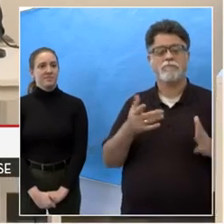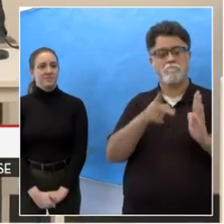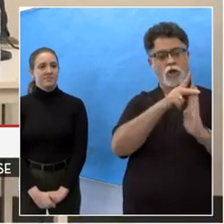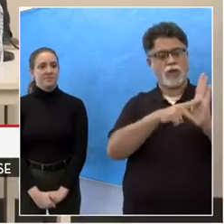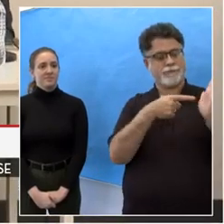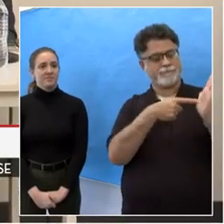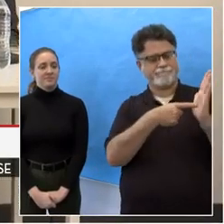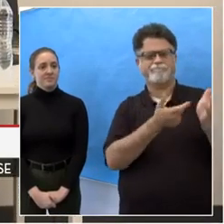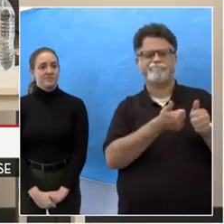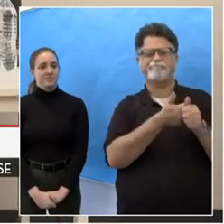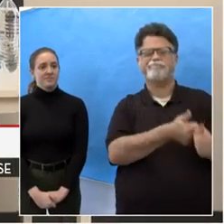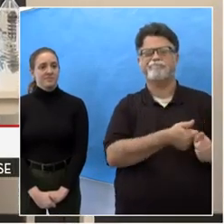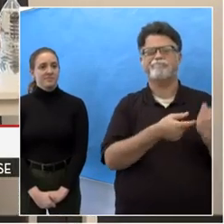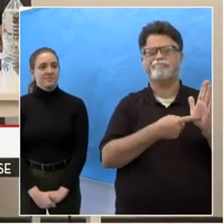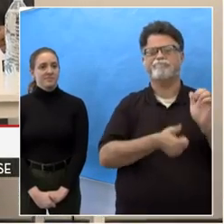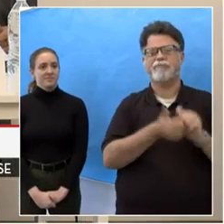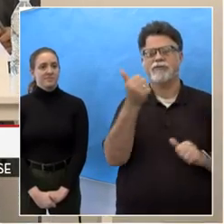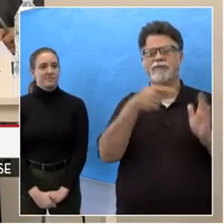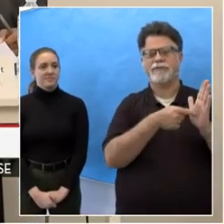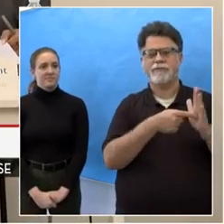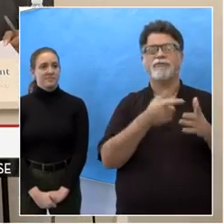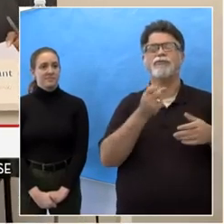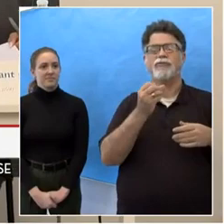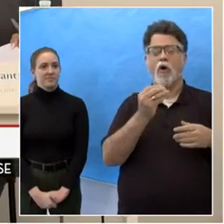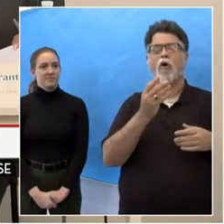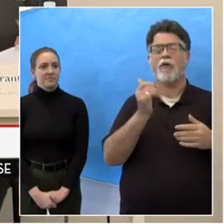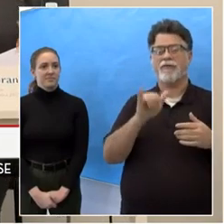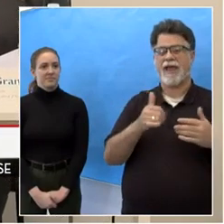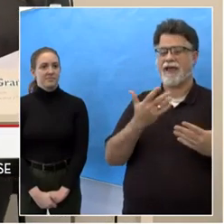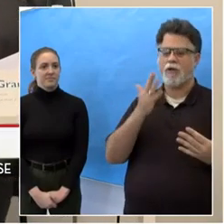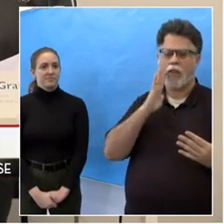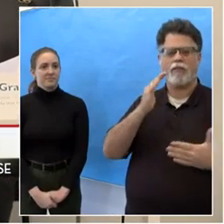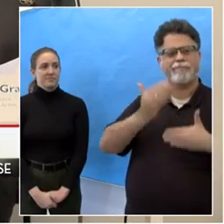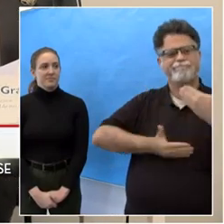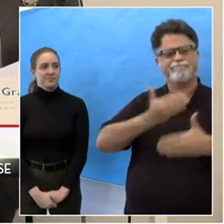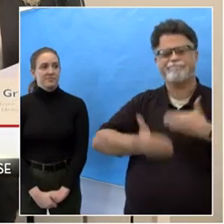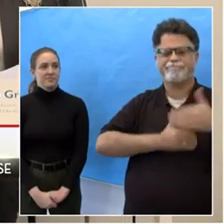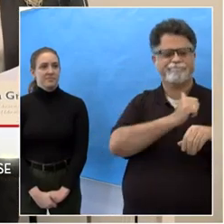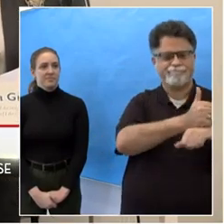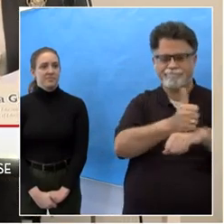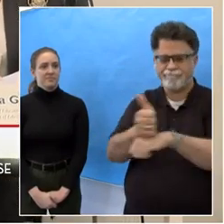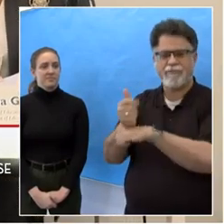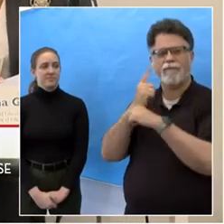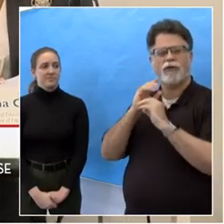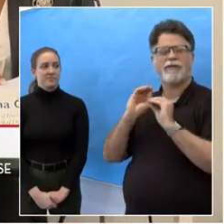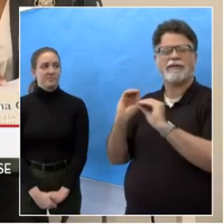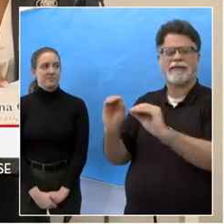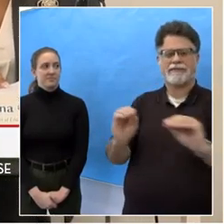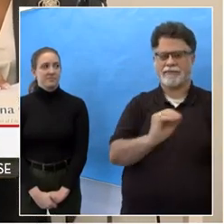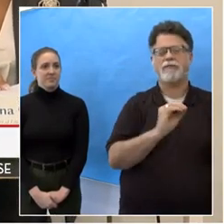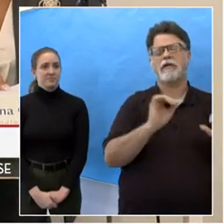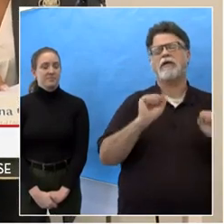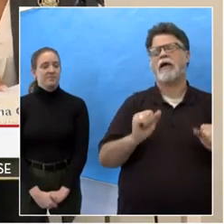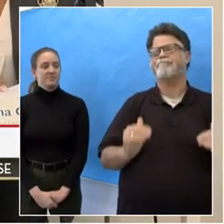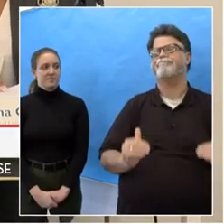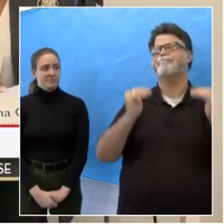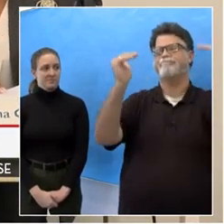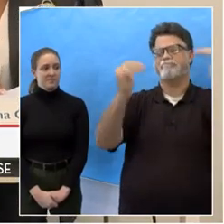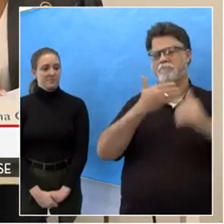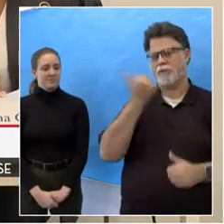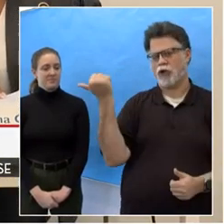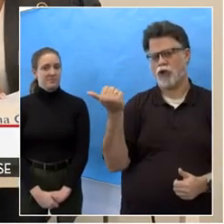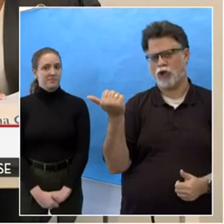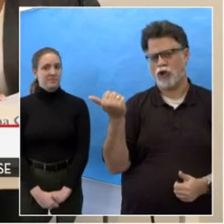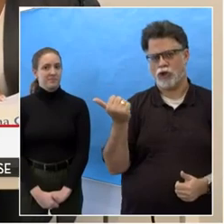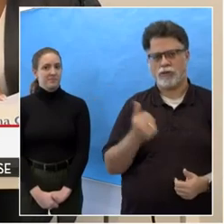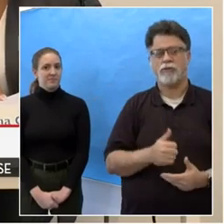thrive. And we do this in a multiple set of ways. The goal is to have joyful readers. When I was a teacher, I used to say